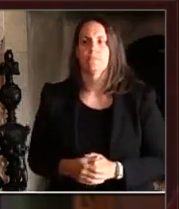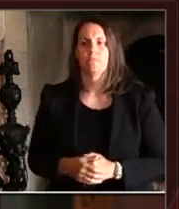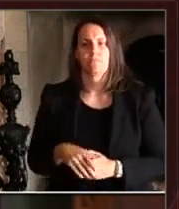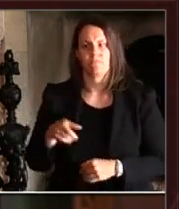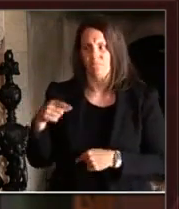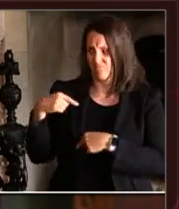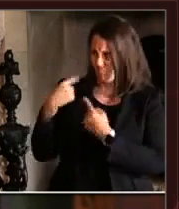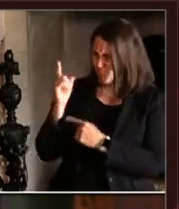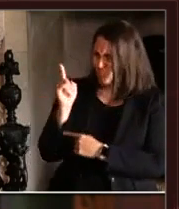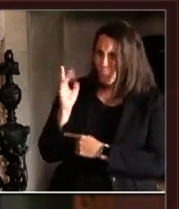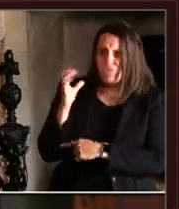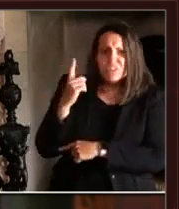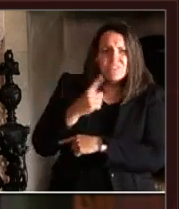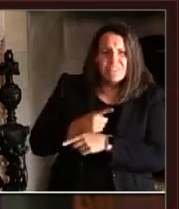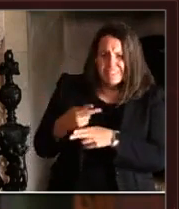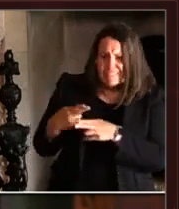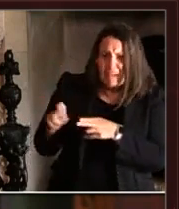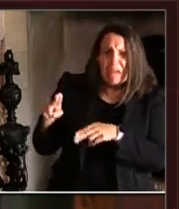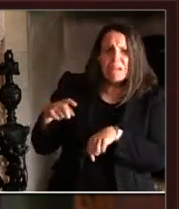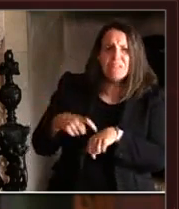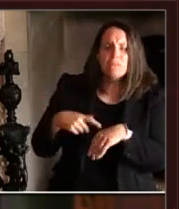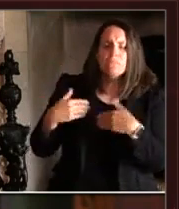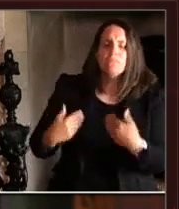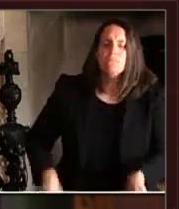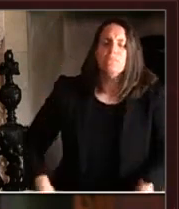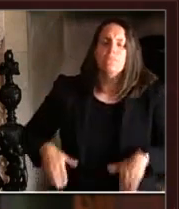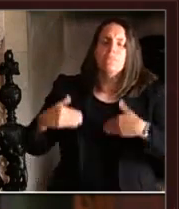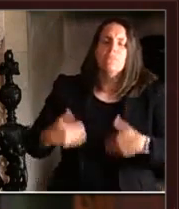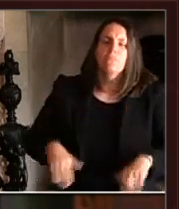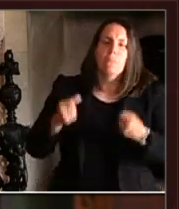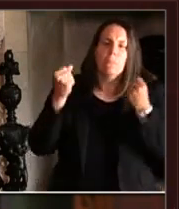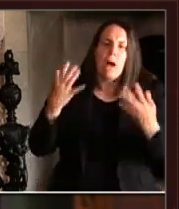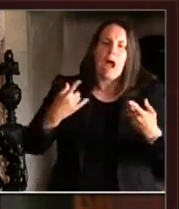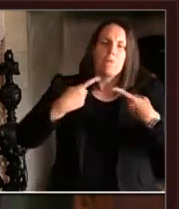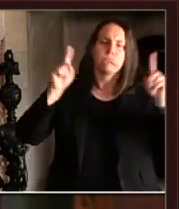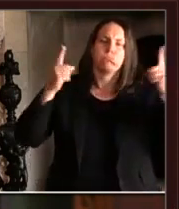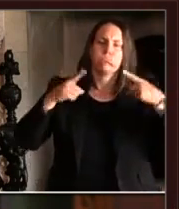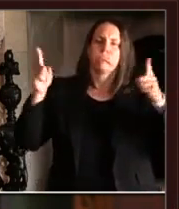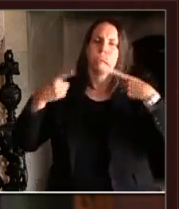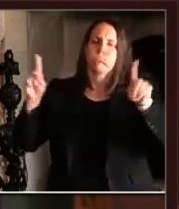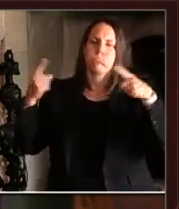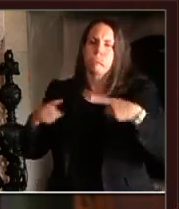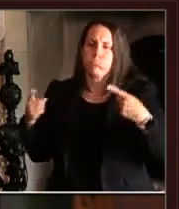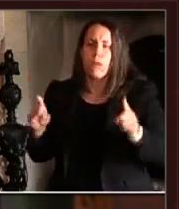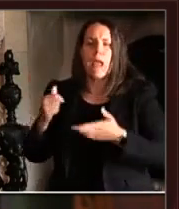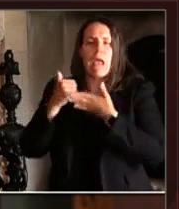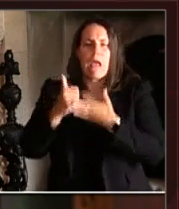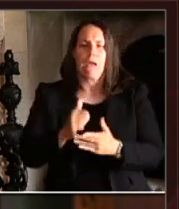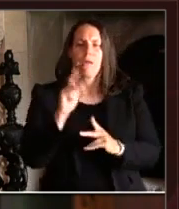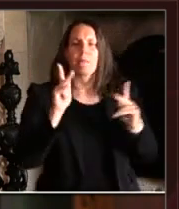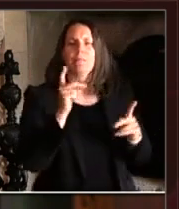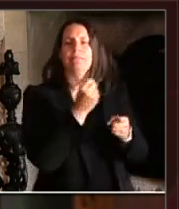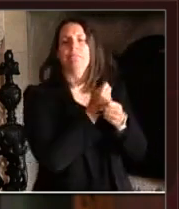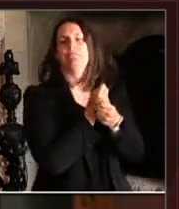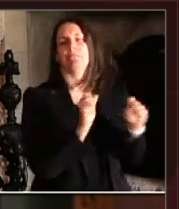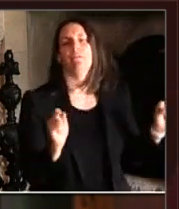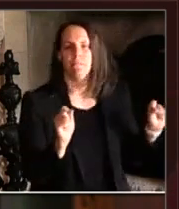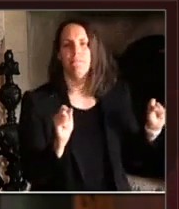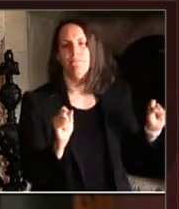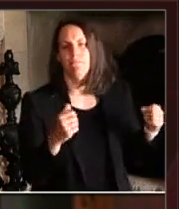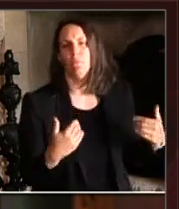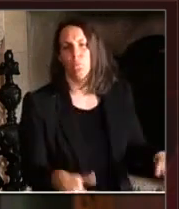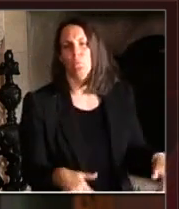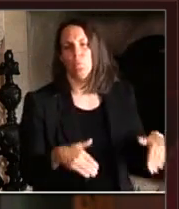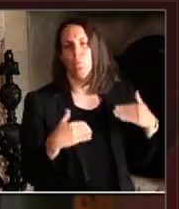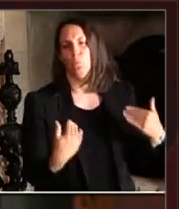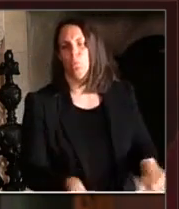of this response has saved lives and helped make Wisconsin a safer place to be during this pandemic. In addition to those that the Governor